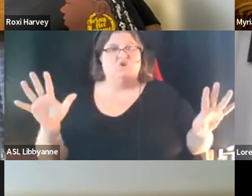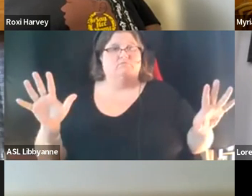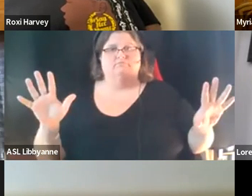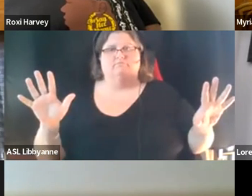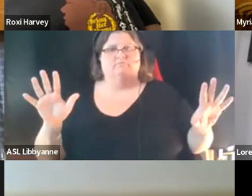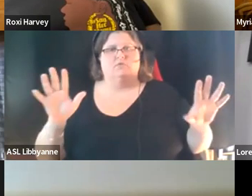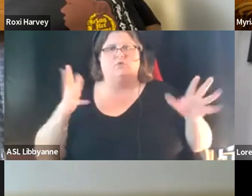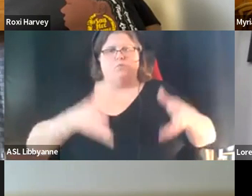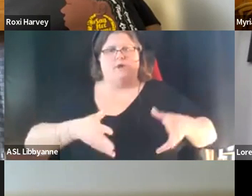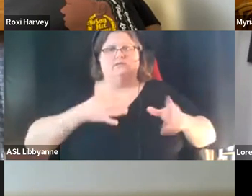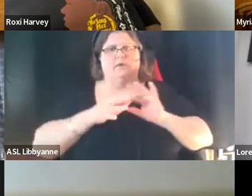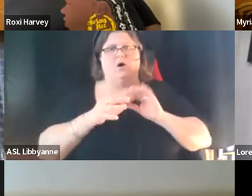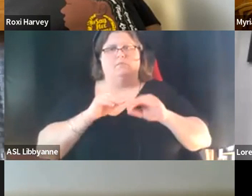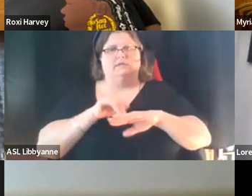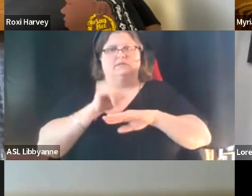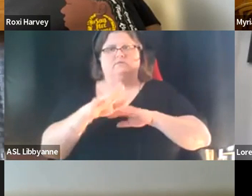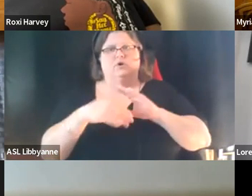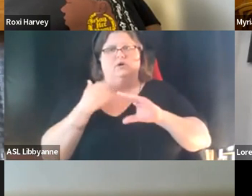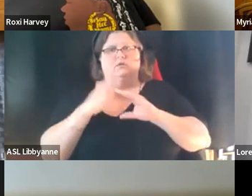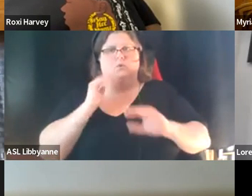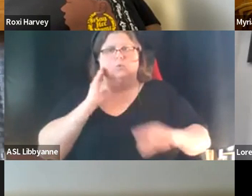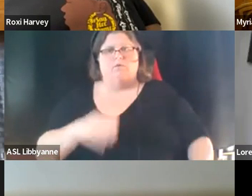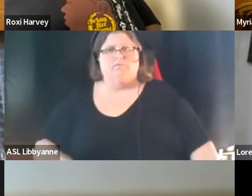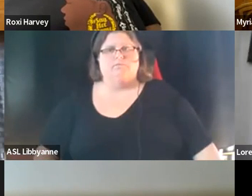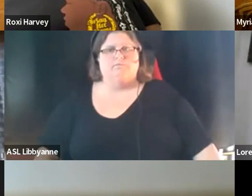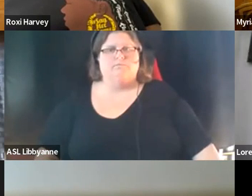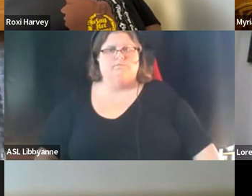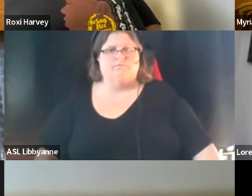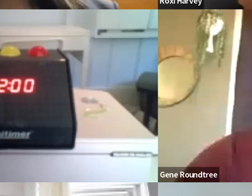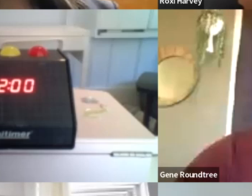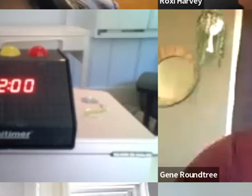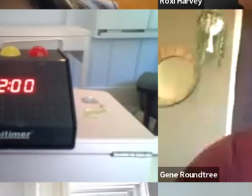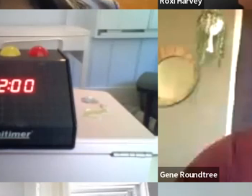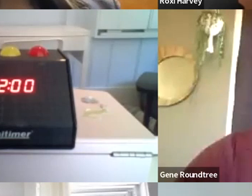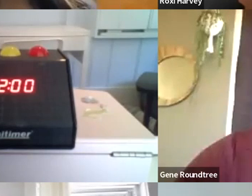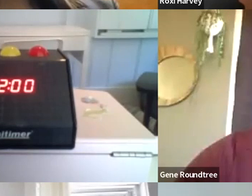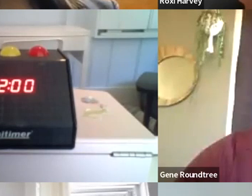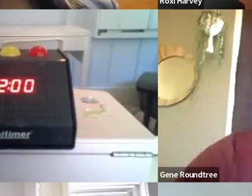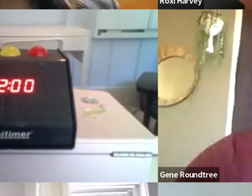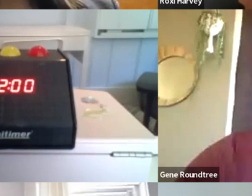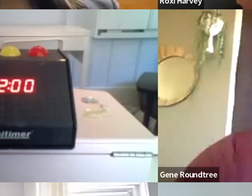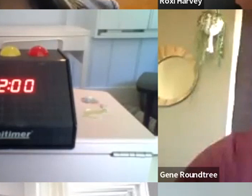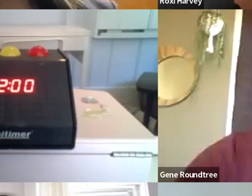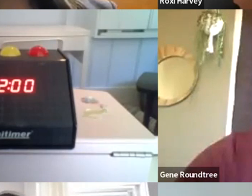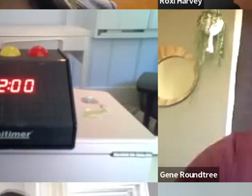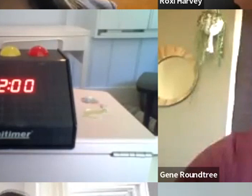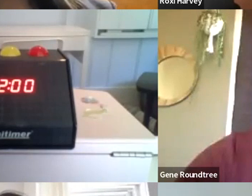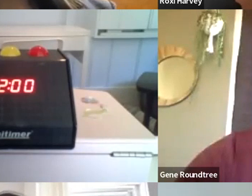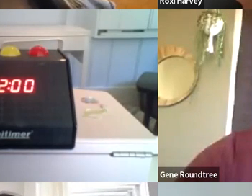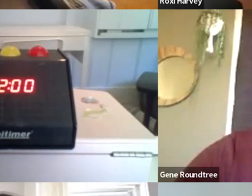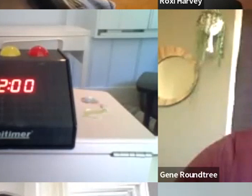my rest of my comments. Thank you. Thank you so much. We appreciate you and all our speakers.